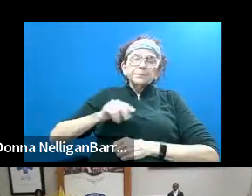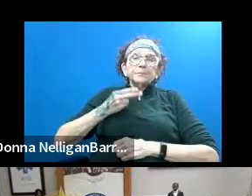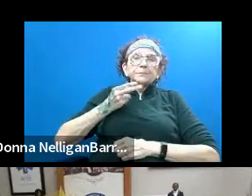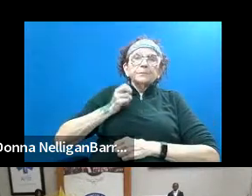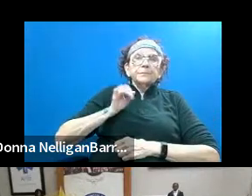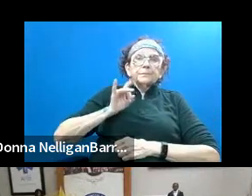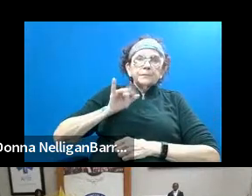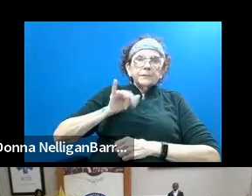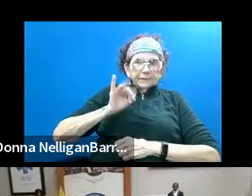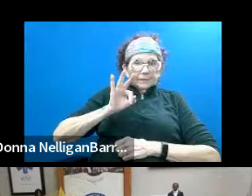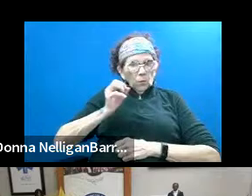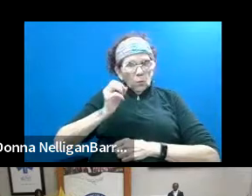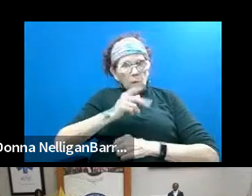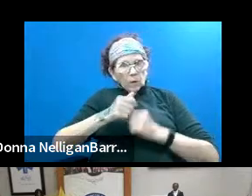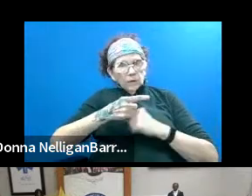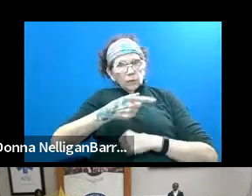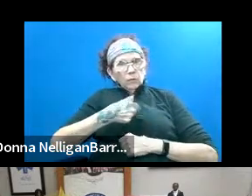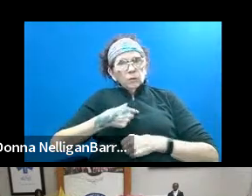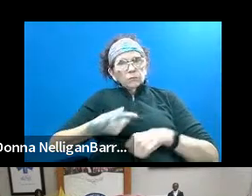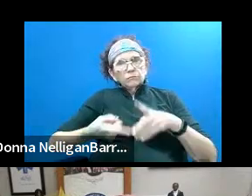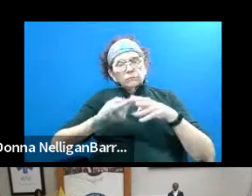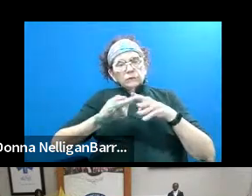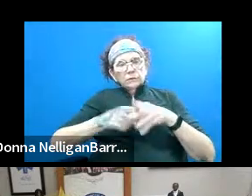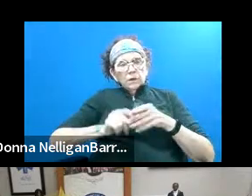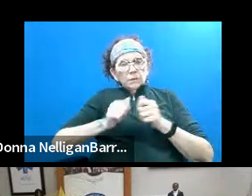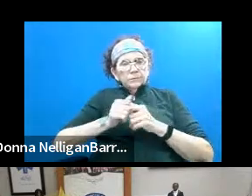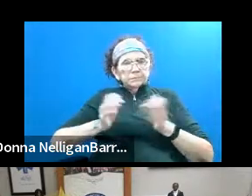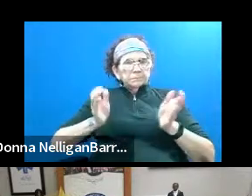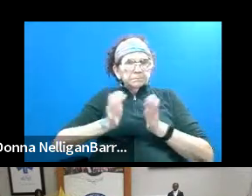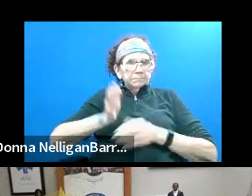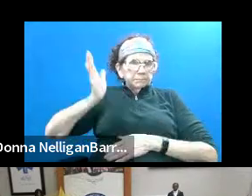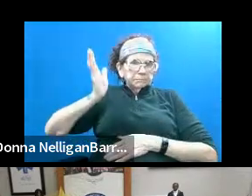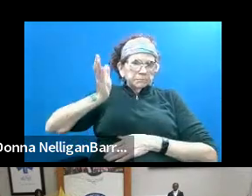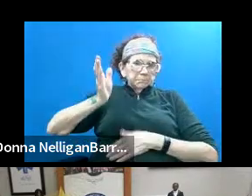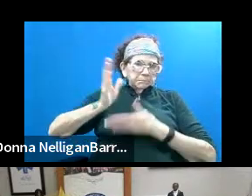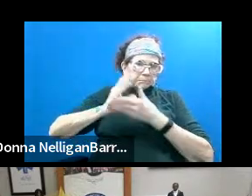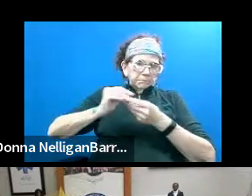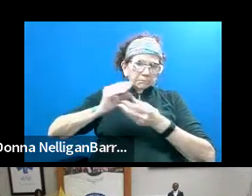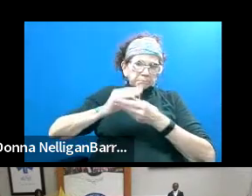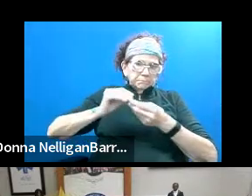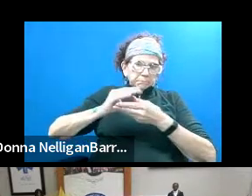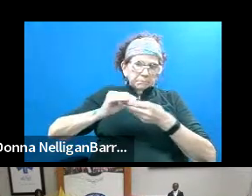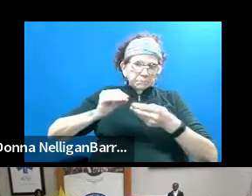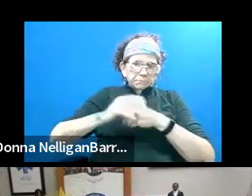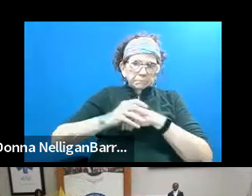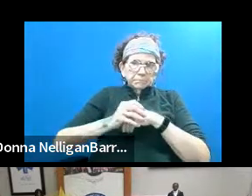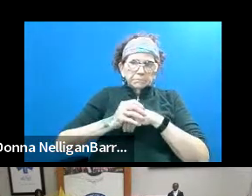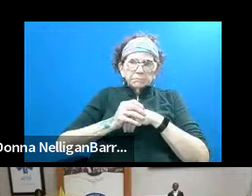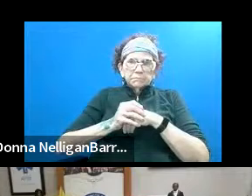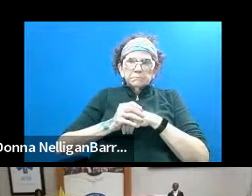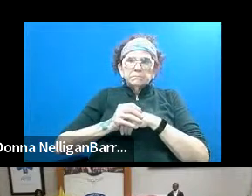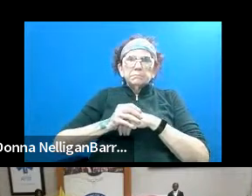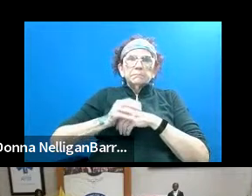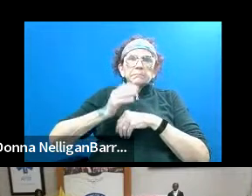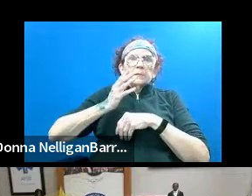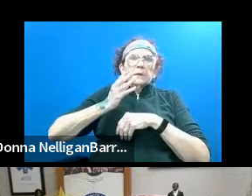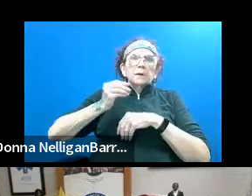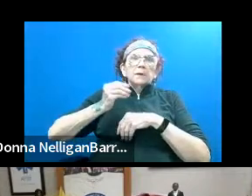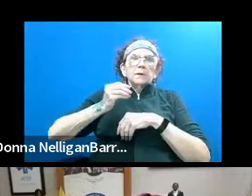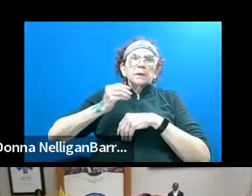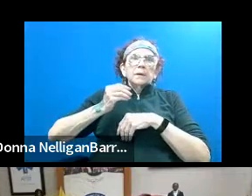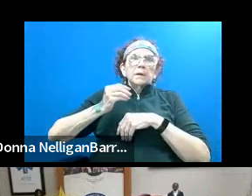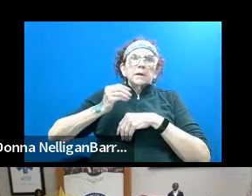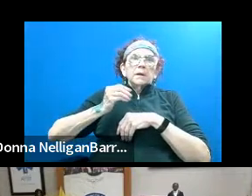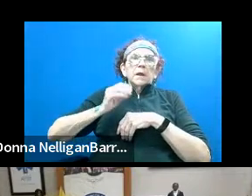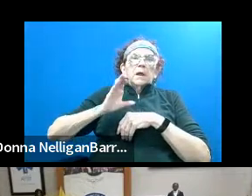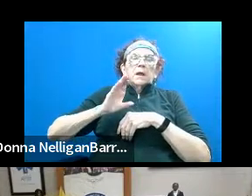with a presentation, give everybody an update on where things are at with Rock the Riverway, and then we'll turn our focus over to